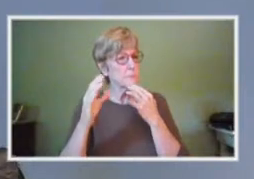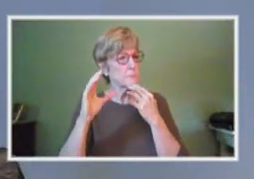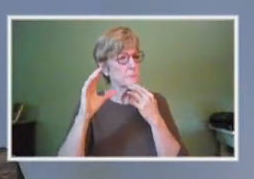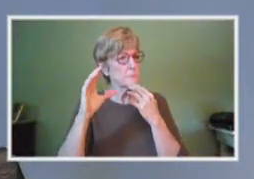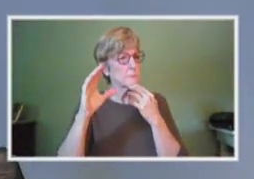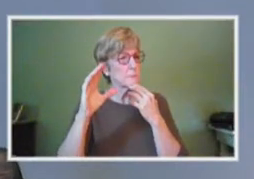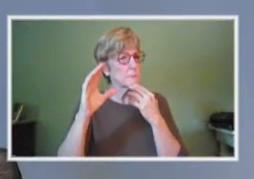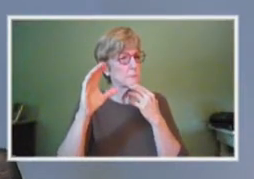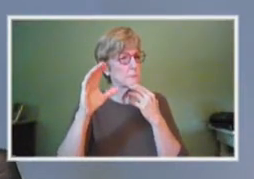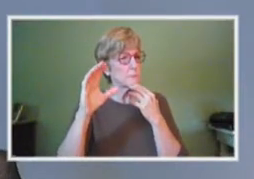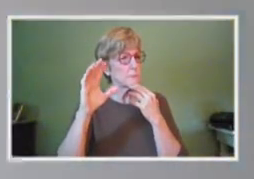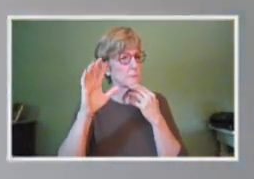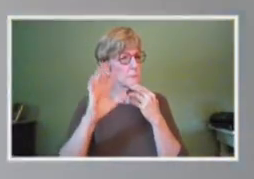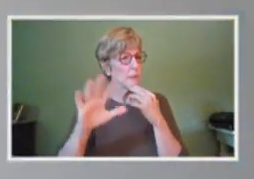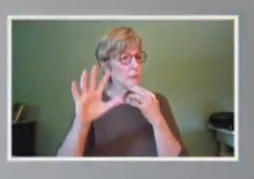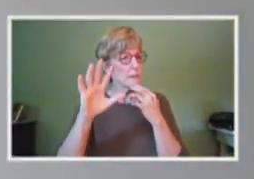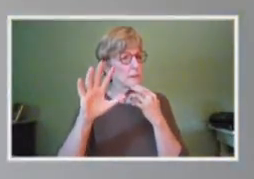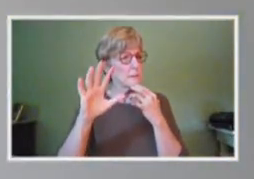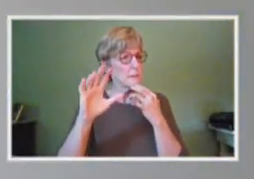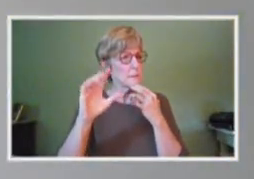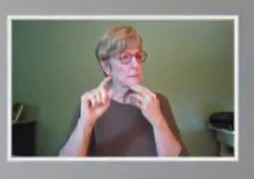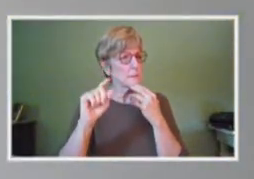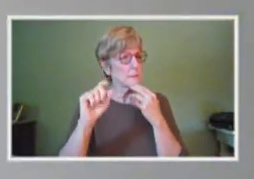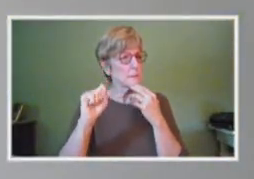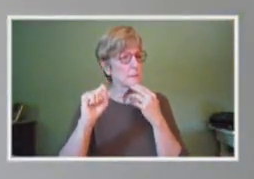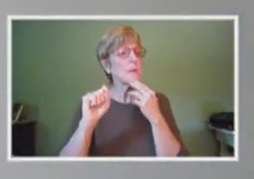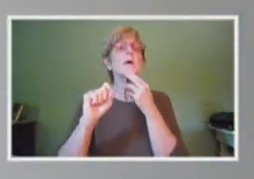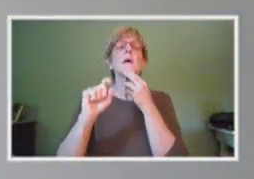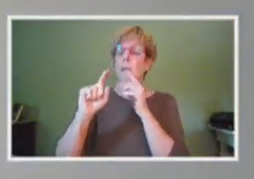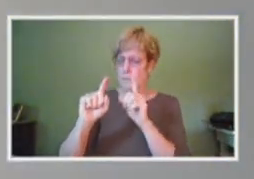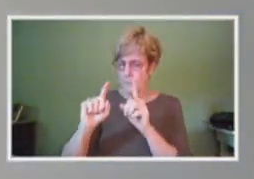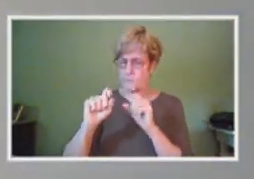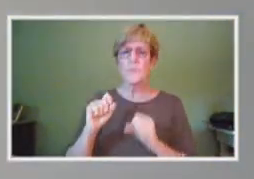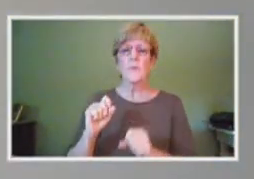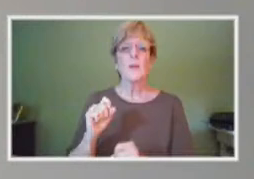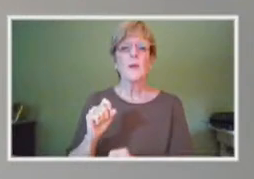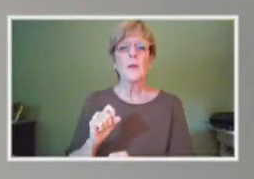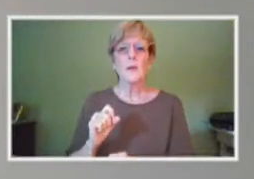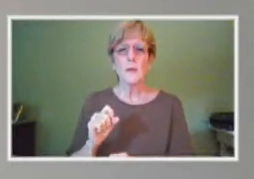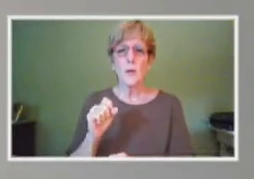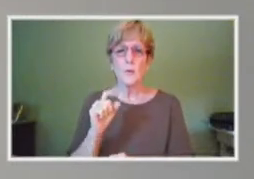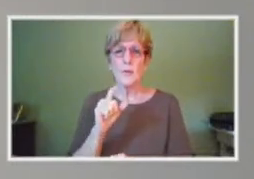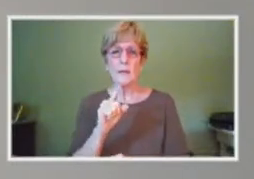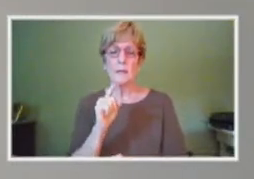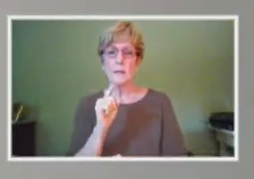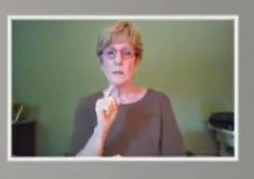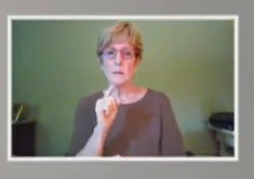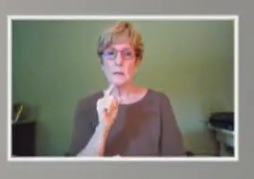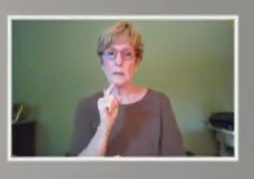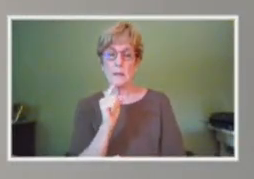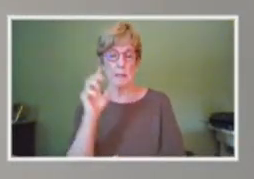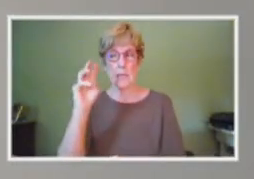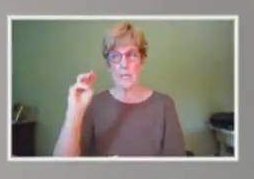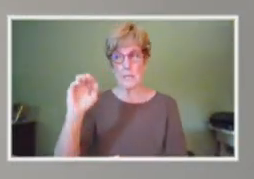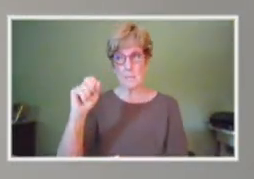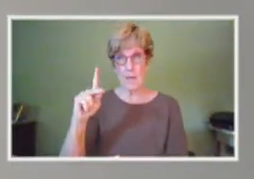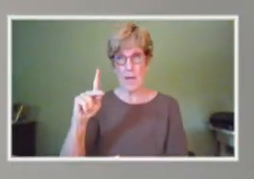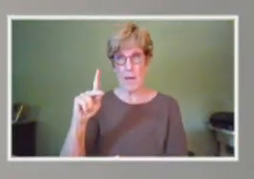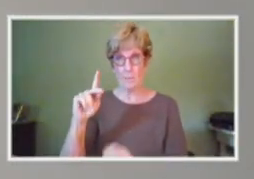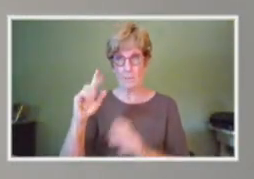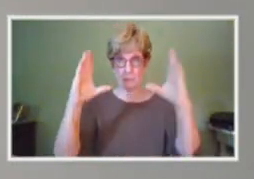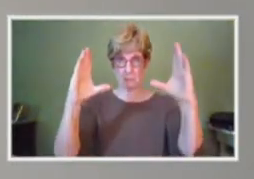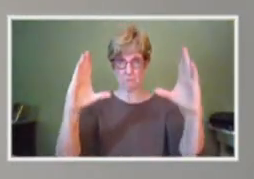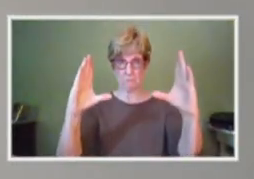point. Thank you for mentioning that. So again, let me speak to the maps first. So